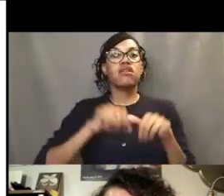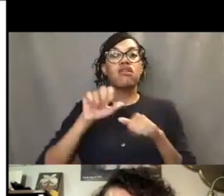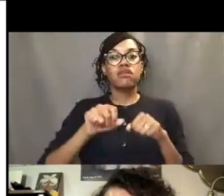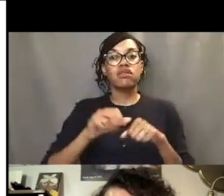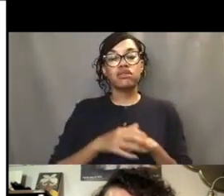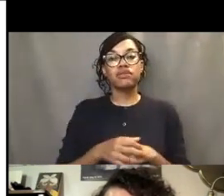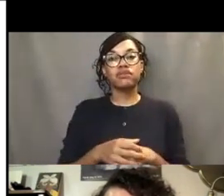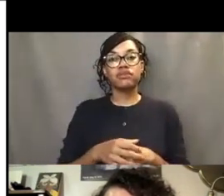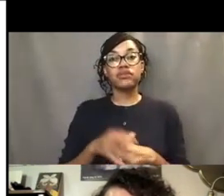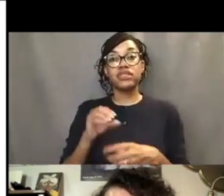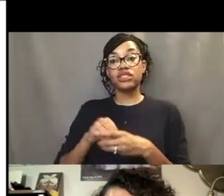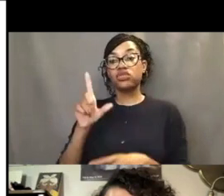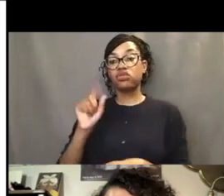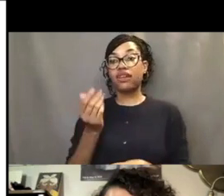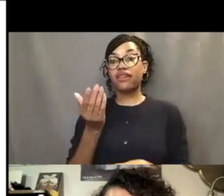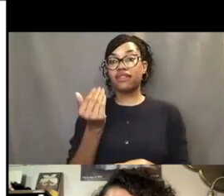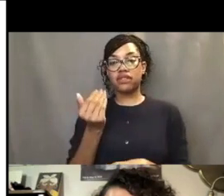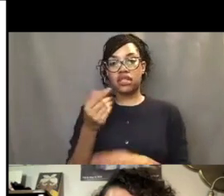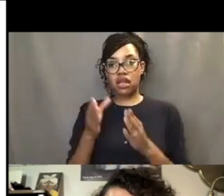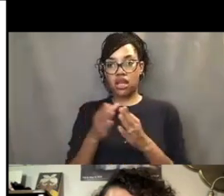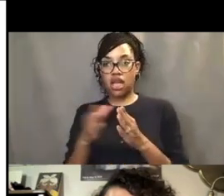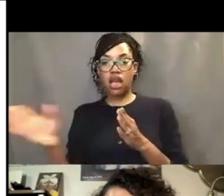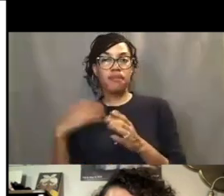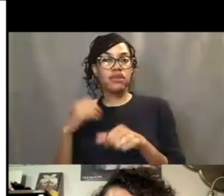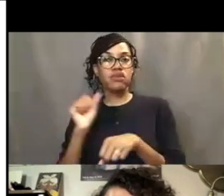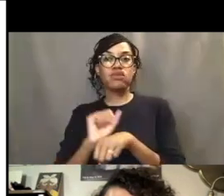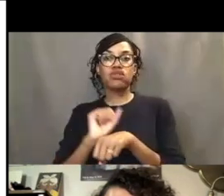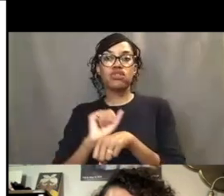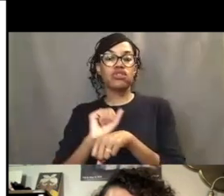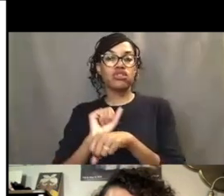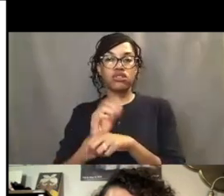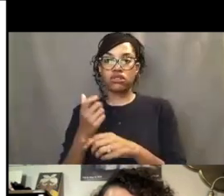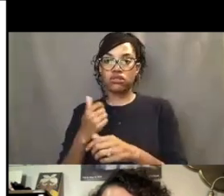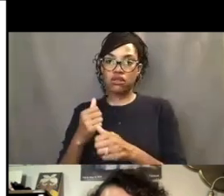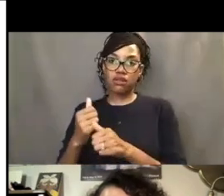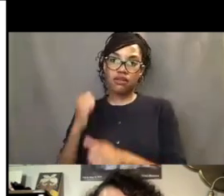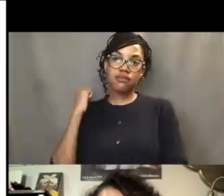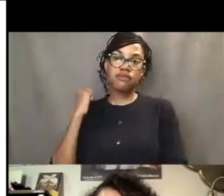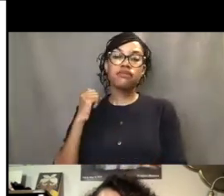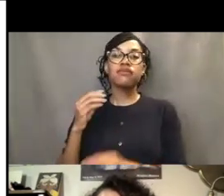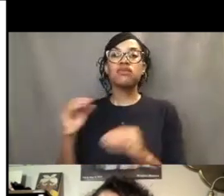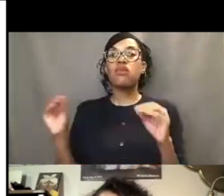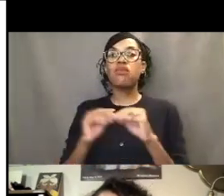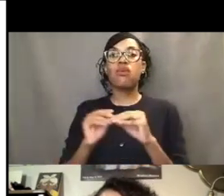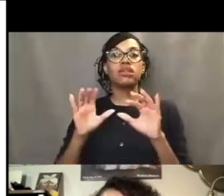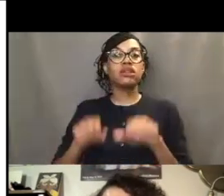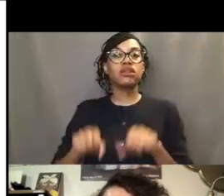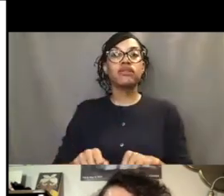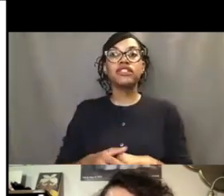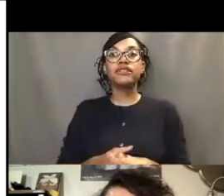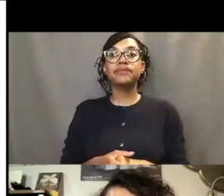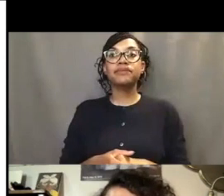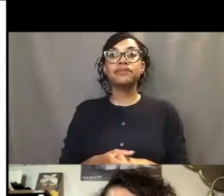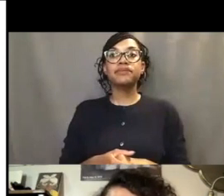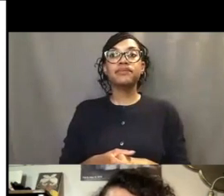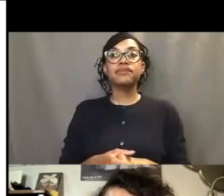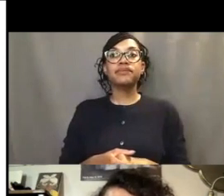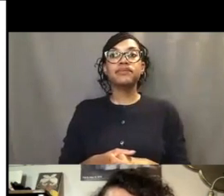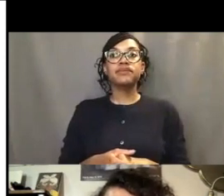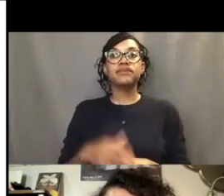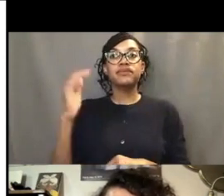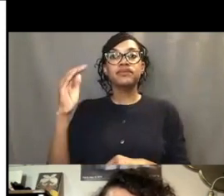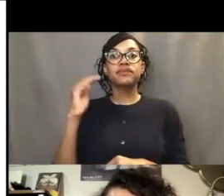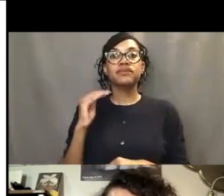As some of the pictures show, it's necessary to hold multiple rallies, educational meetings, conduct